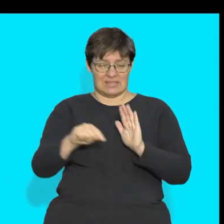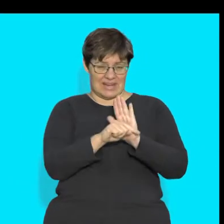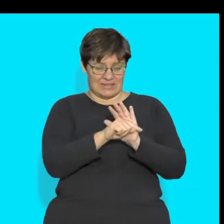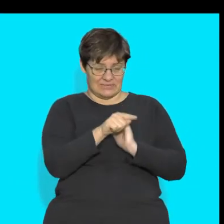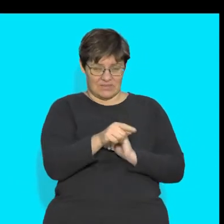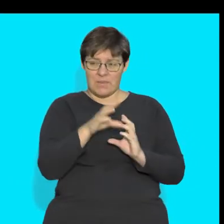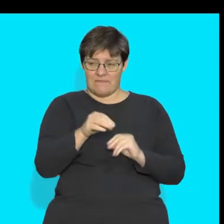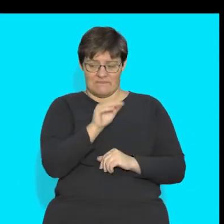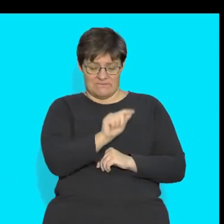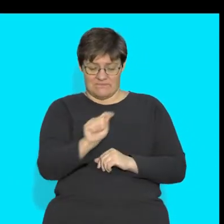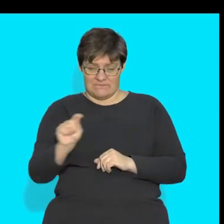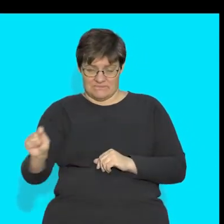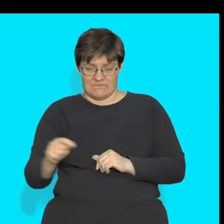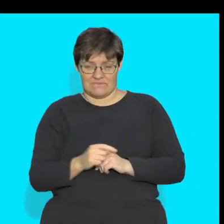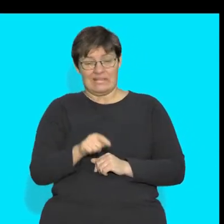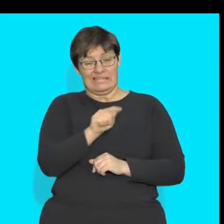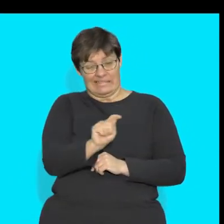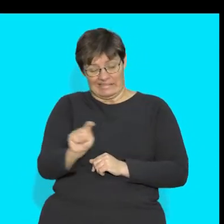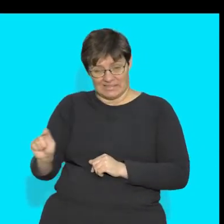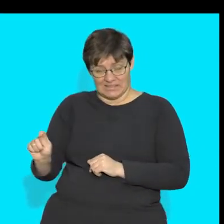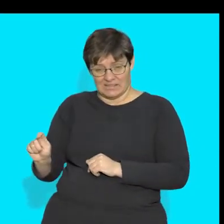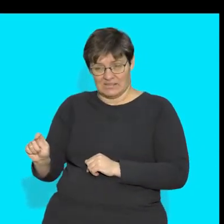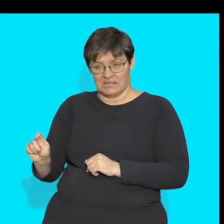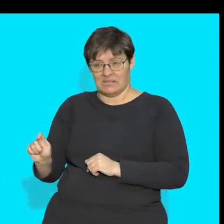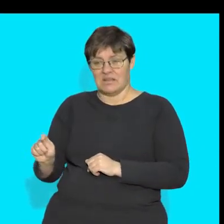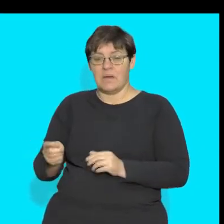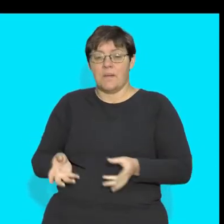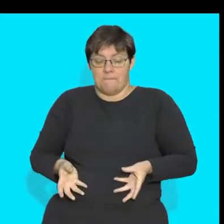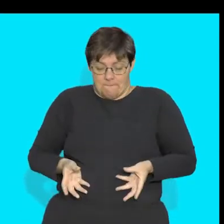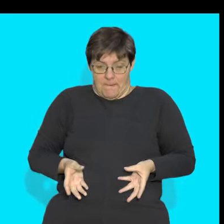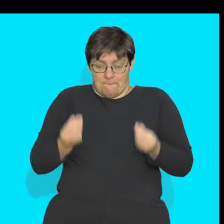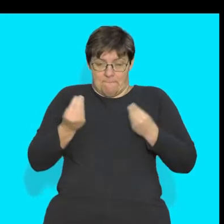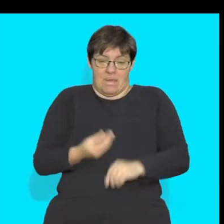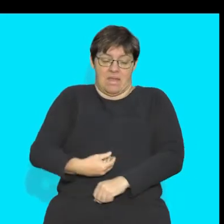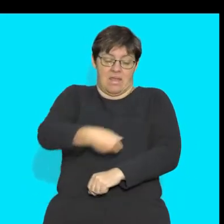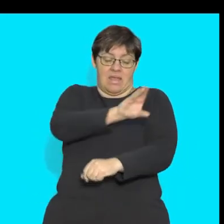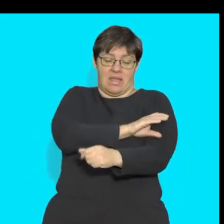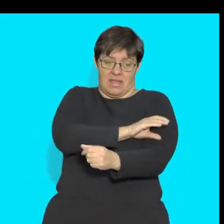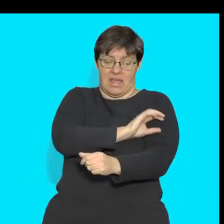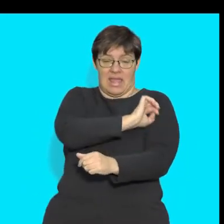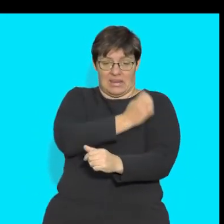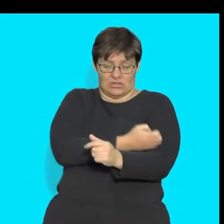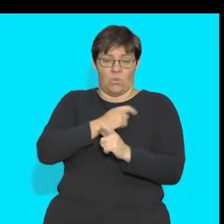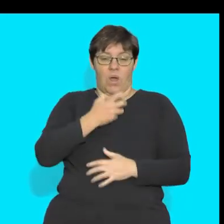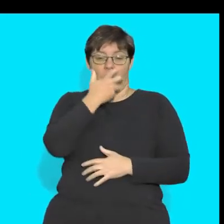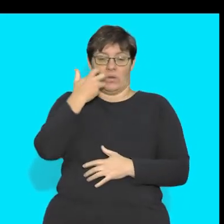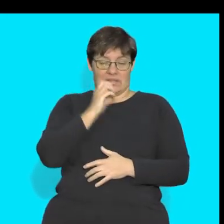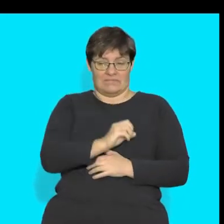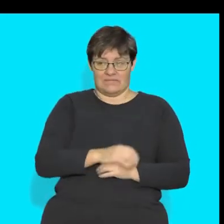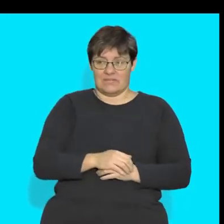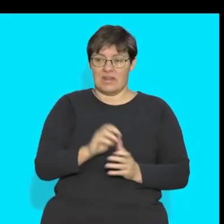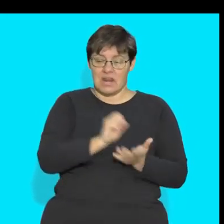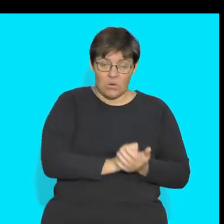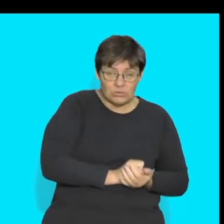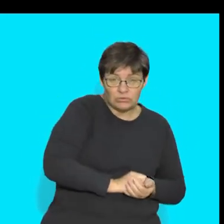that's sitting here. This electron gains energy, okay, because it's heated,